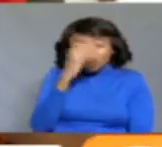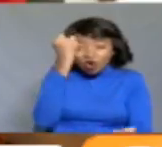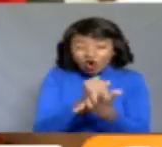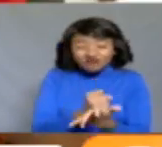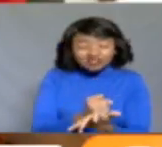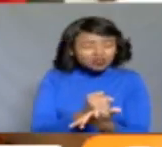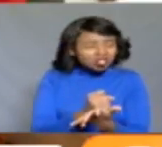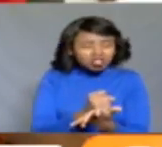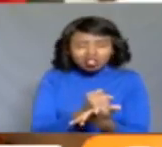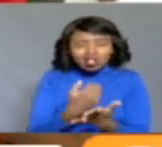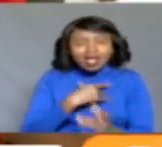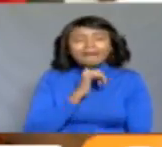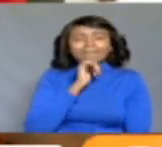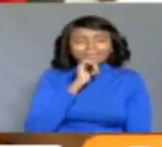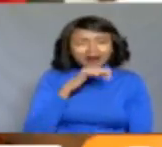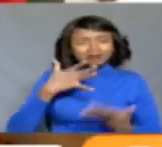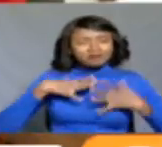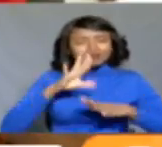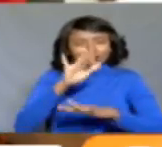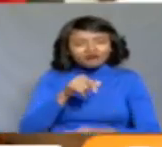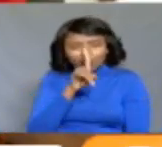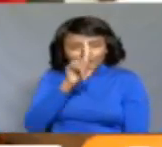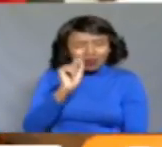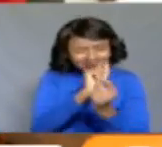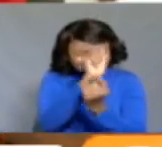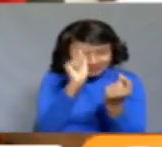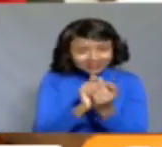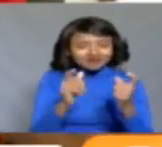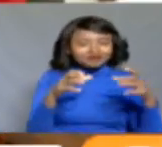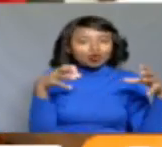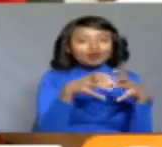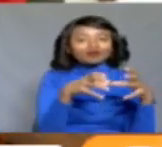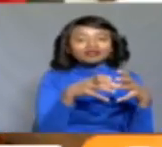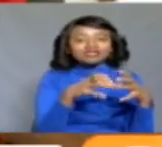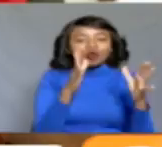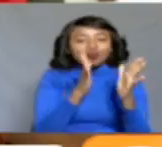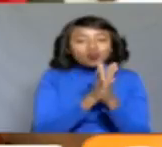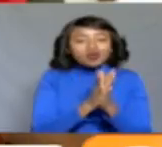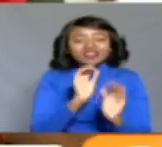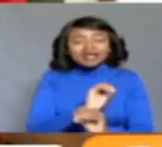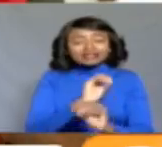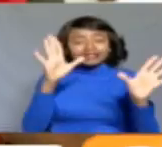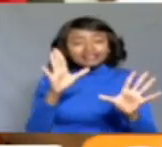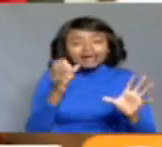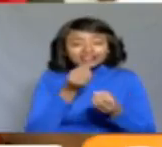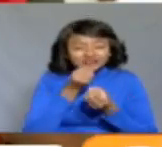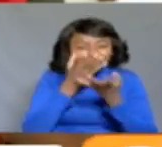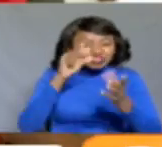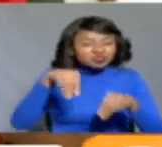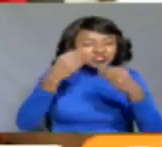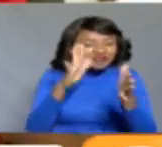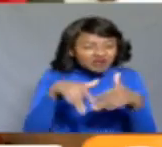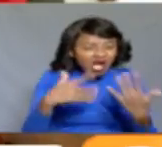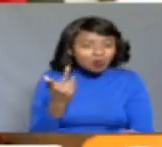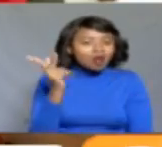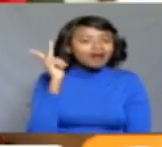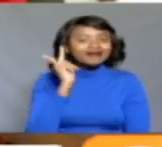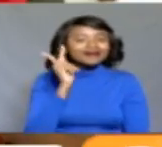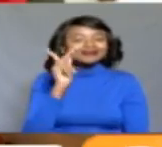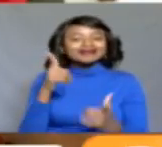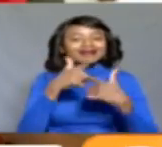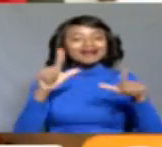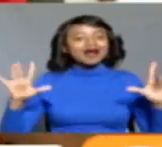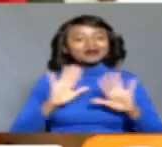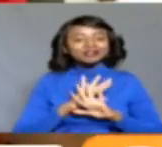staff majorly drawn from one community with official instructions allegedly conducted in Kisii language.